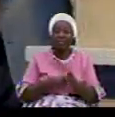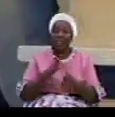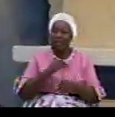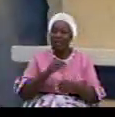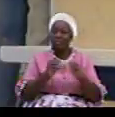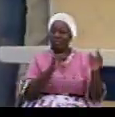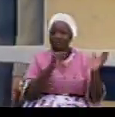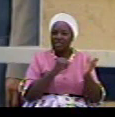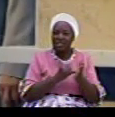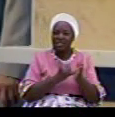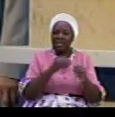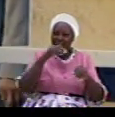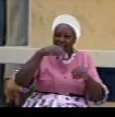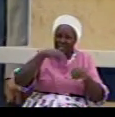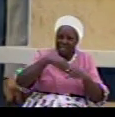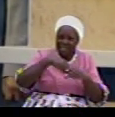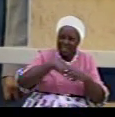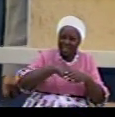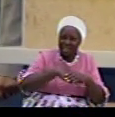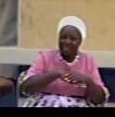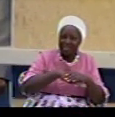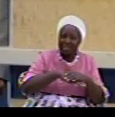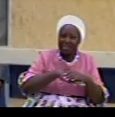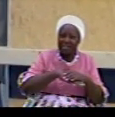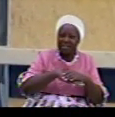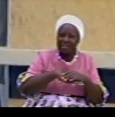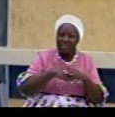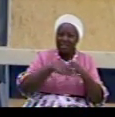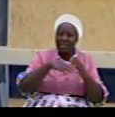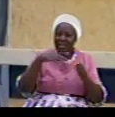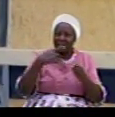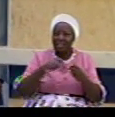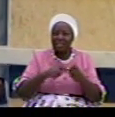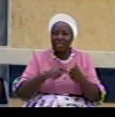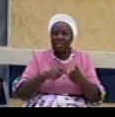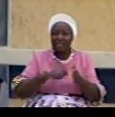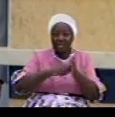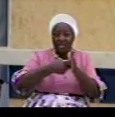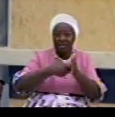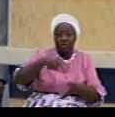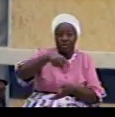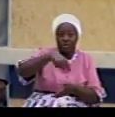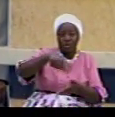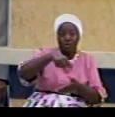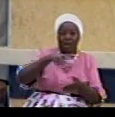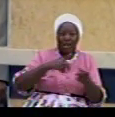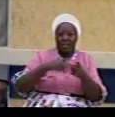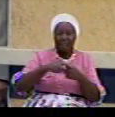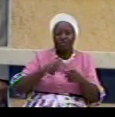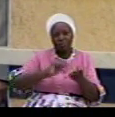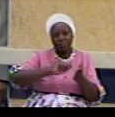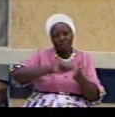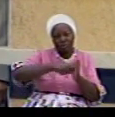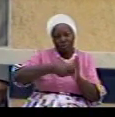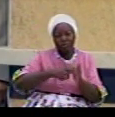it inside the keyhole and you turn it, what will